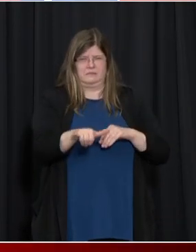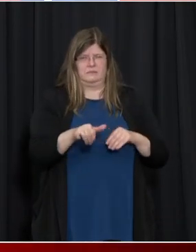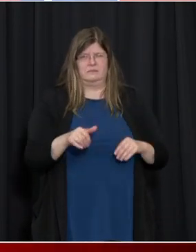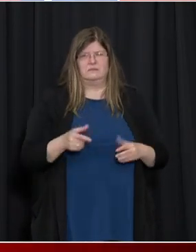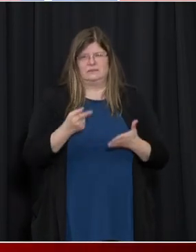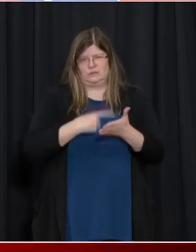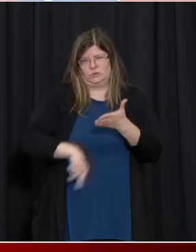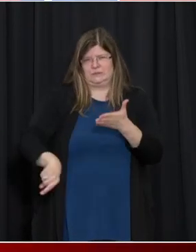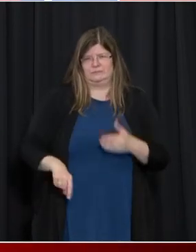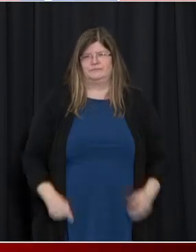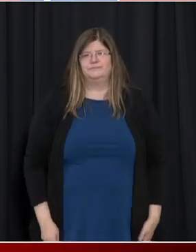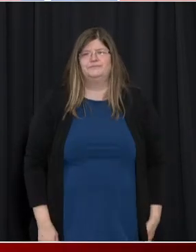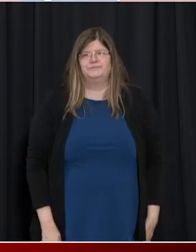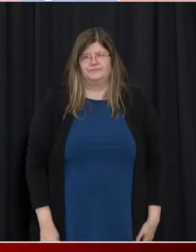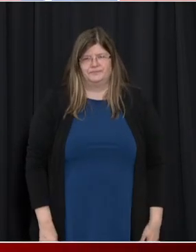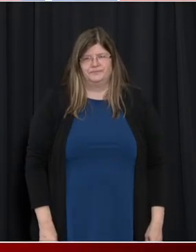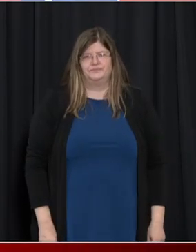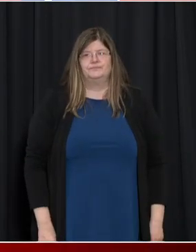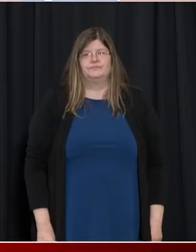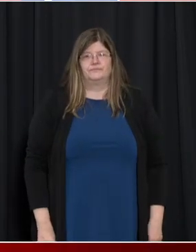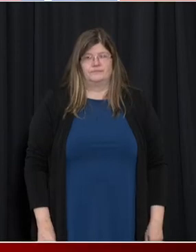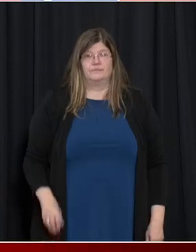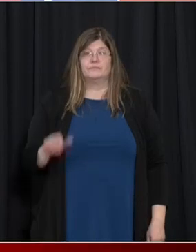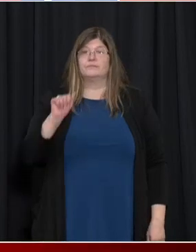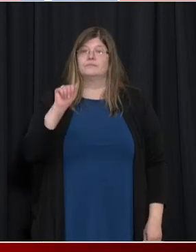Alex Coma.